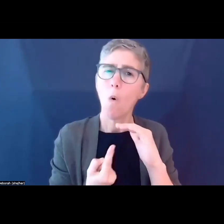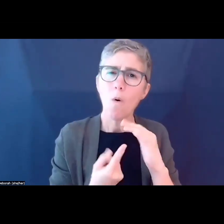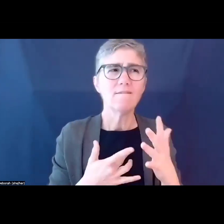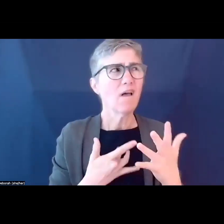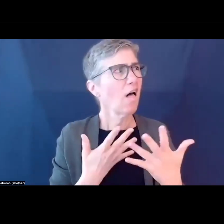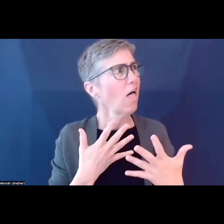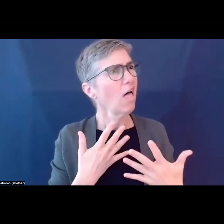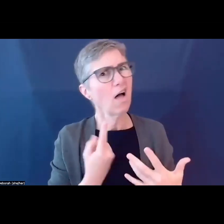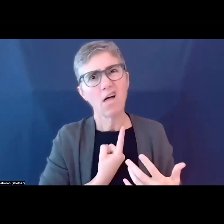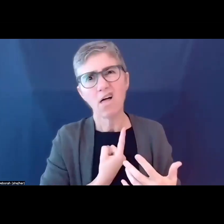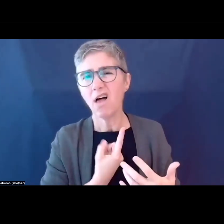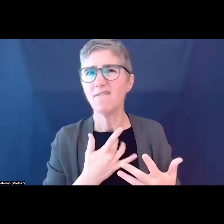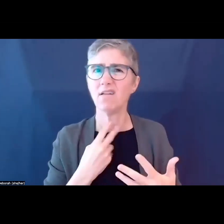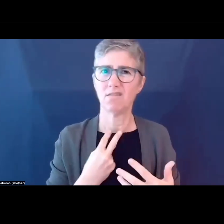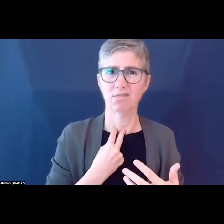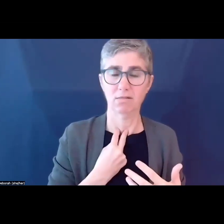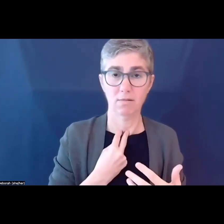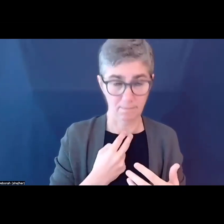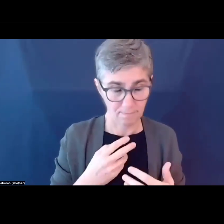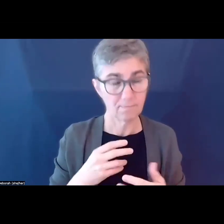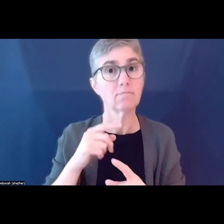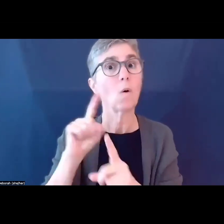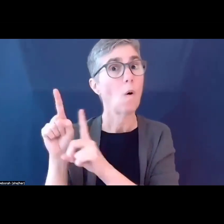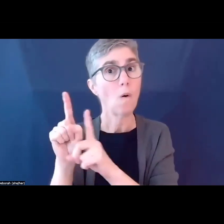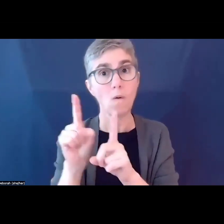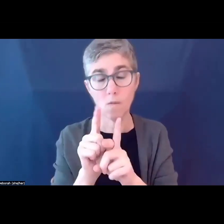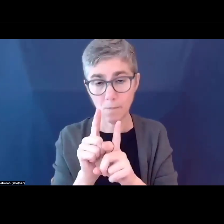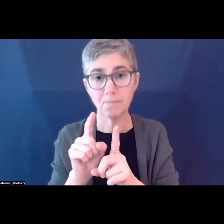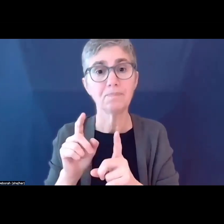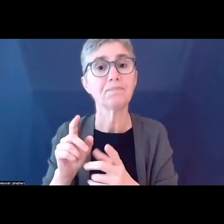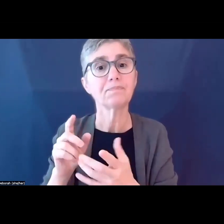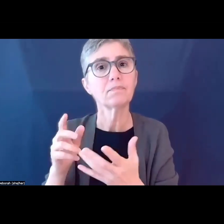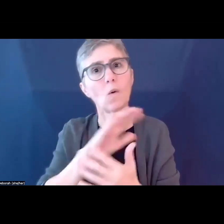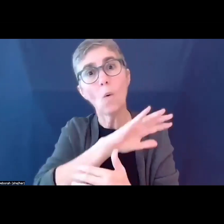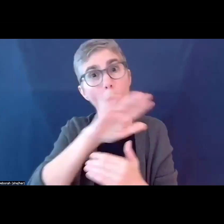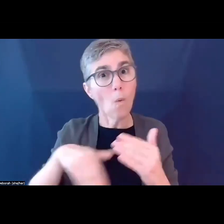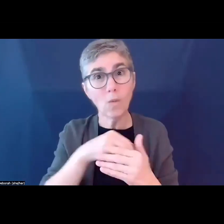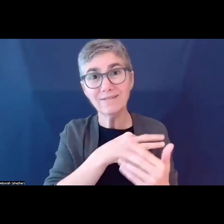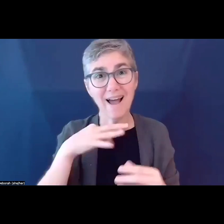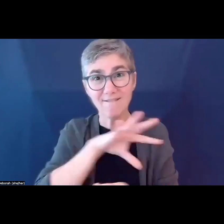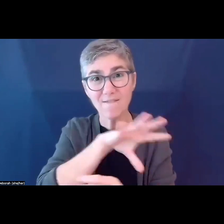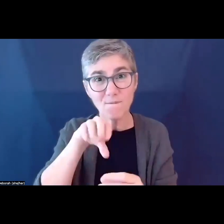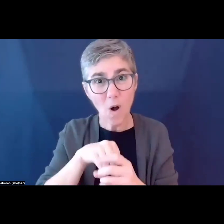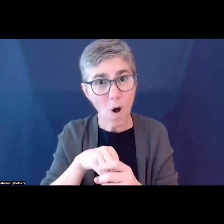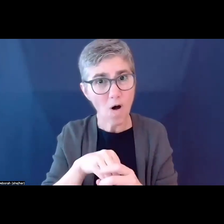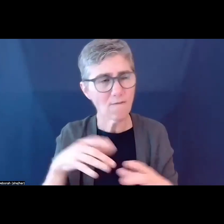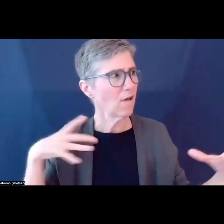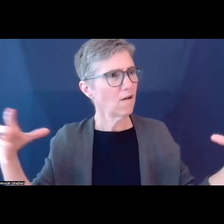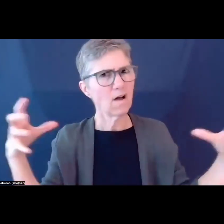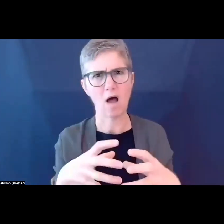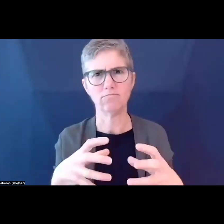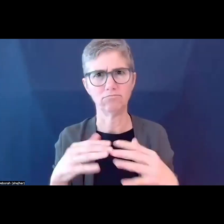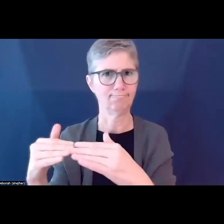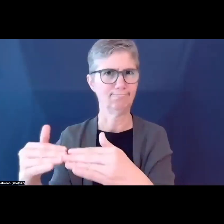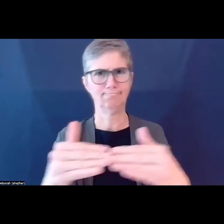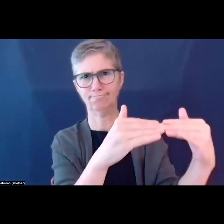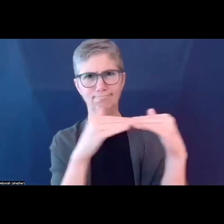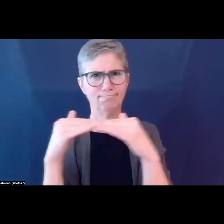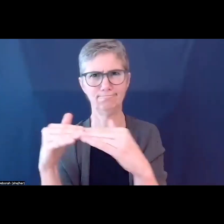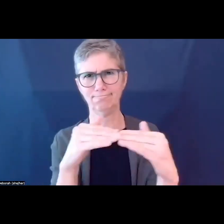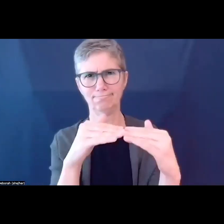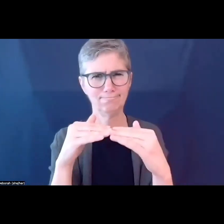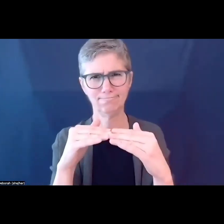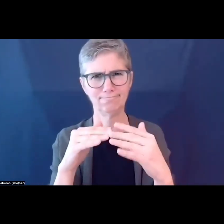happened because the floor staff were involved in the aggression management project. We